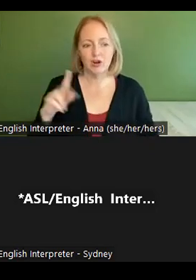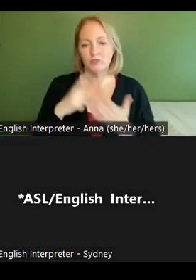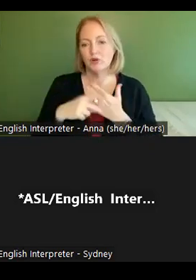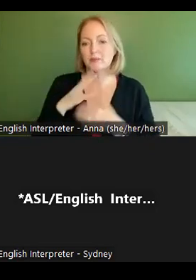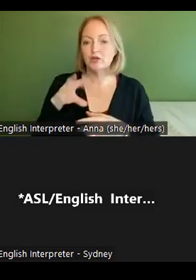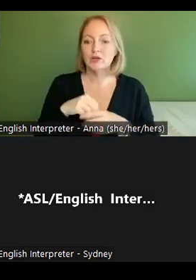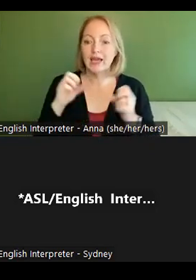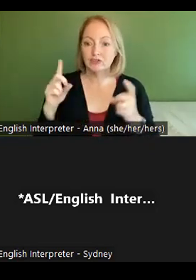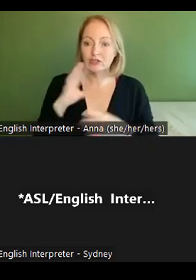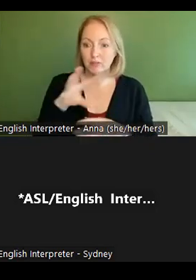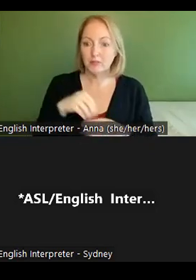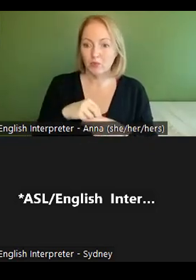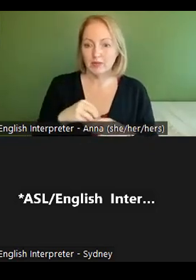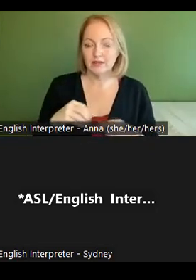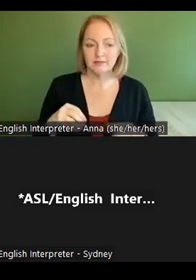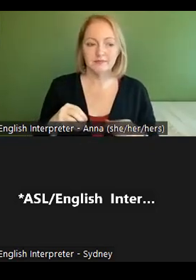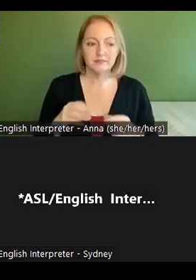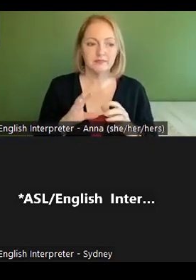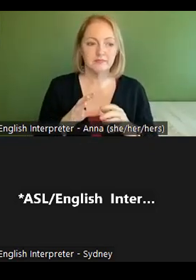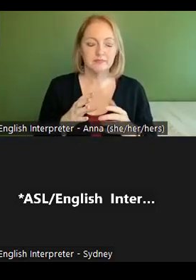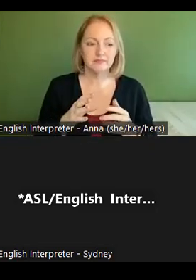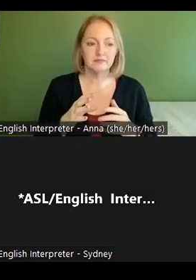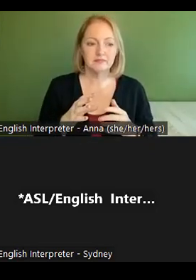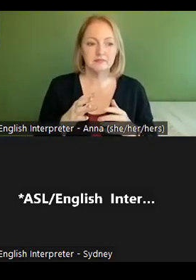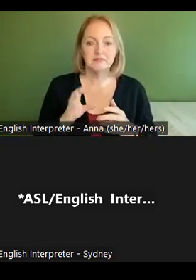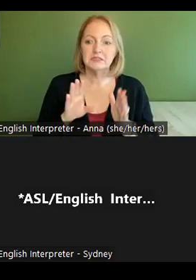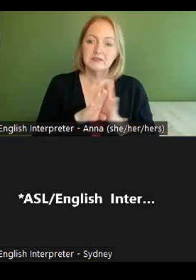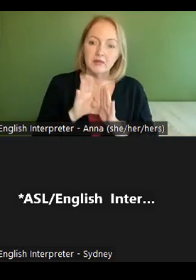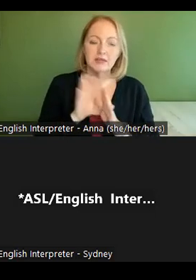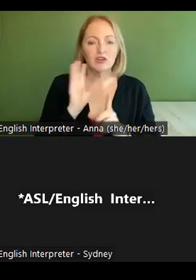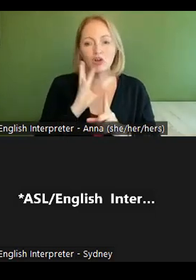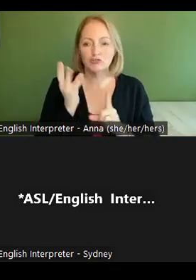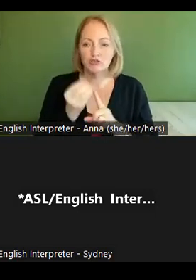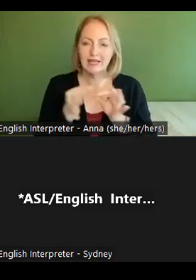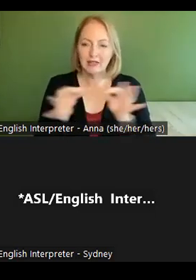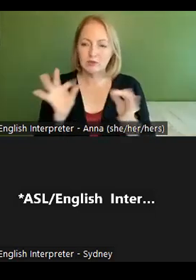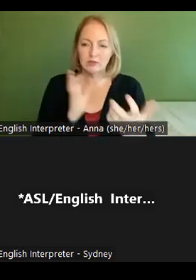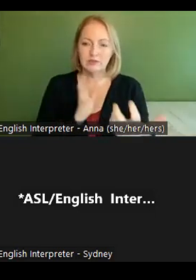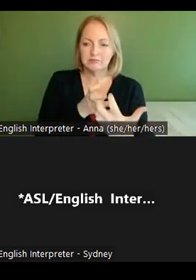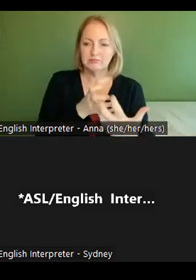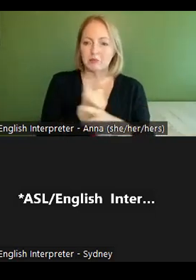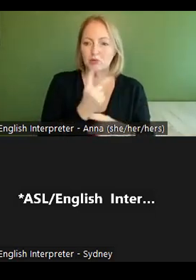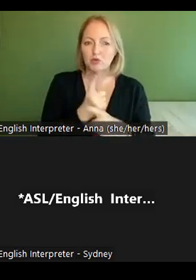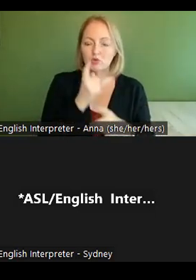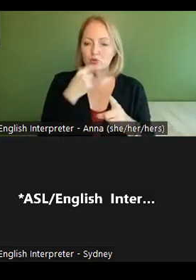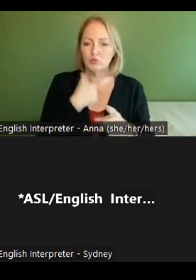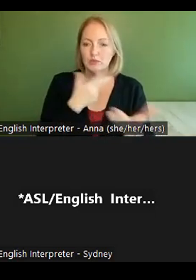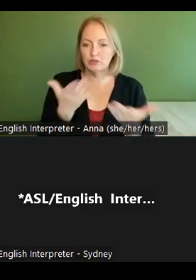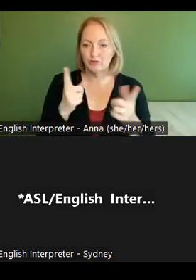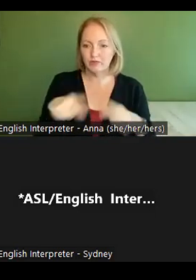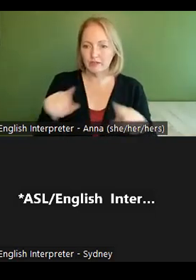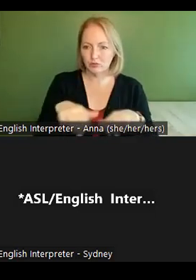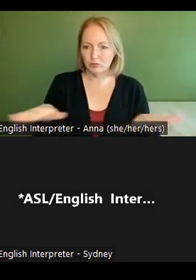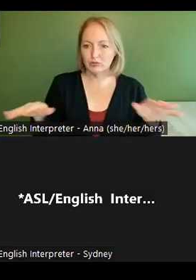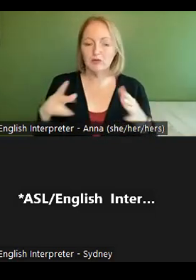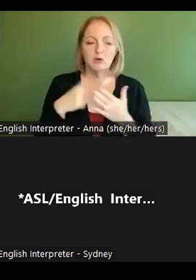educational component that is developmentally, culturally, and linguistically appropriate for the children served. The programs